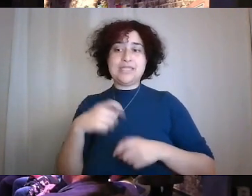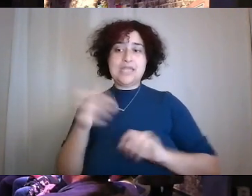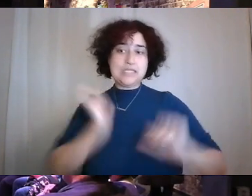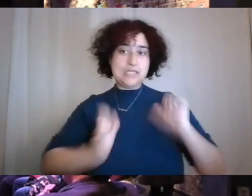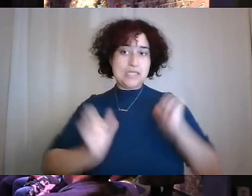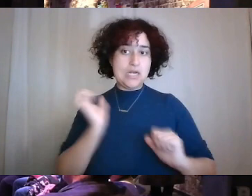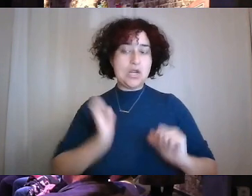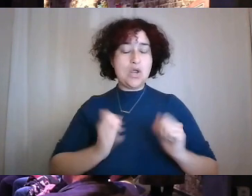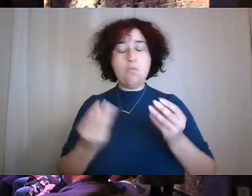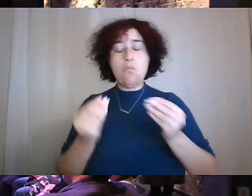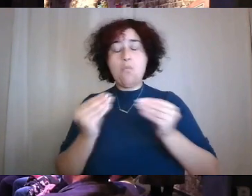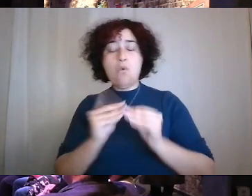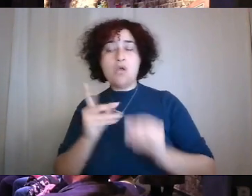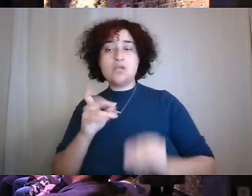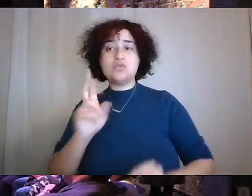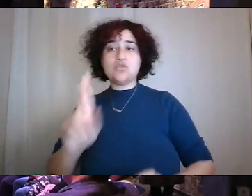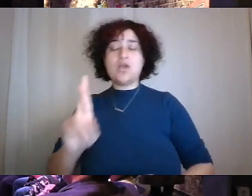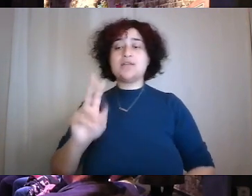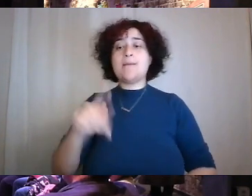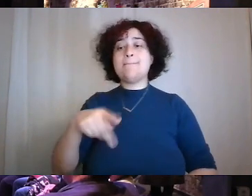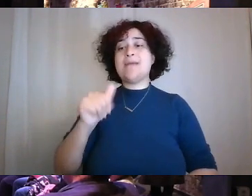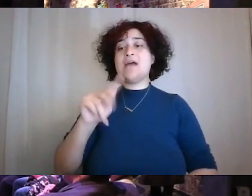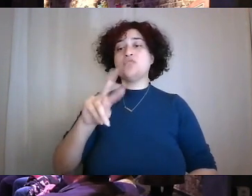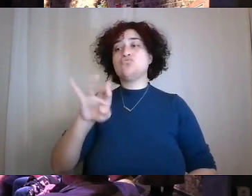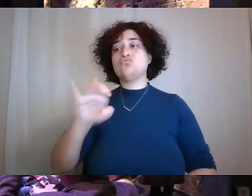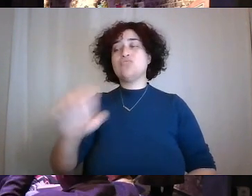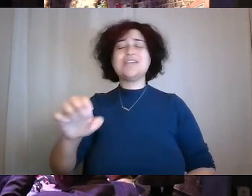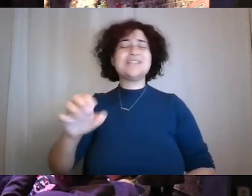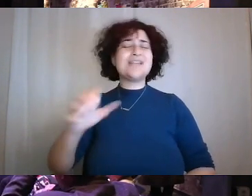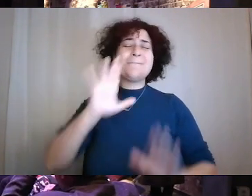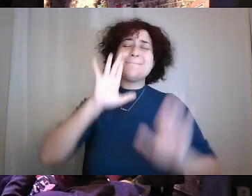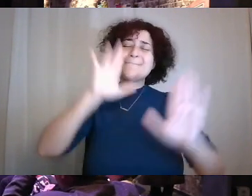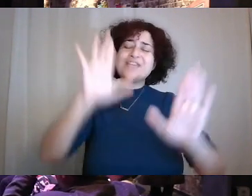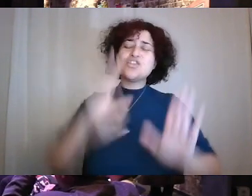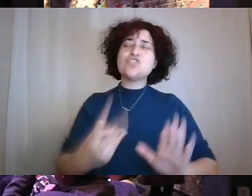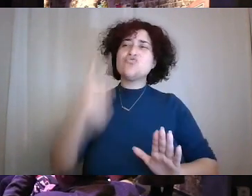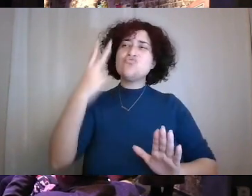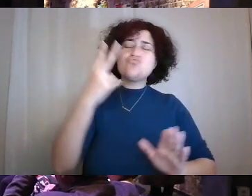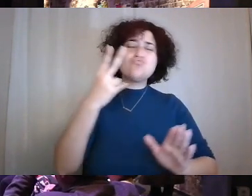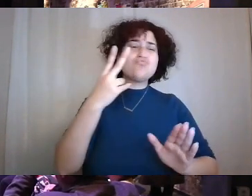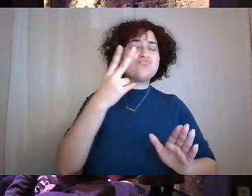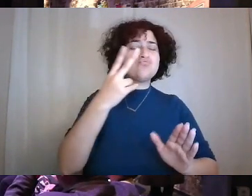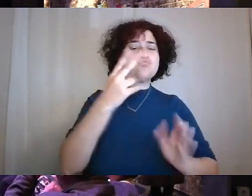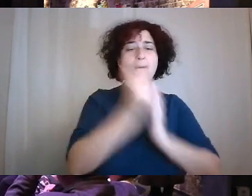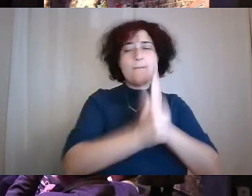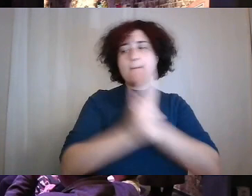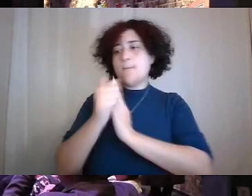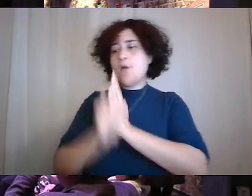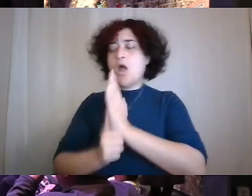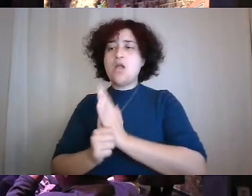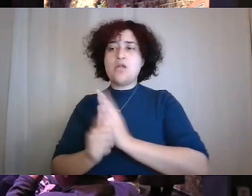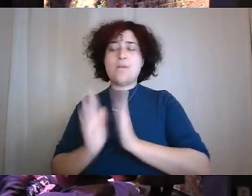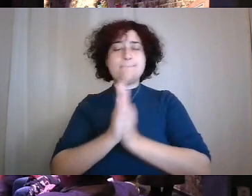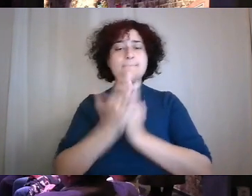Beatriz's Risks epic two-volume set on the history of Latinx performing arts in the U.S.,